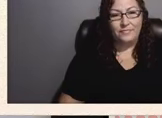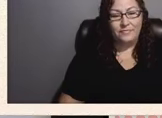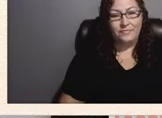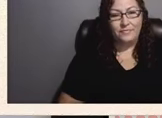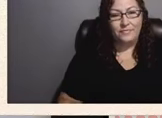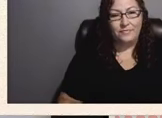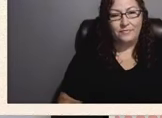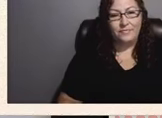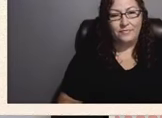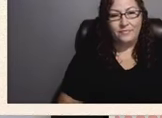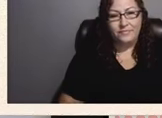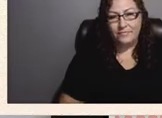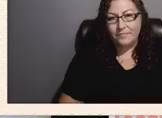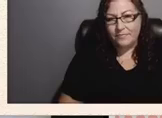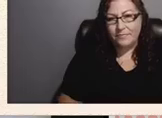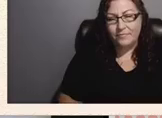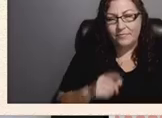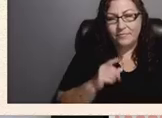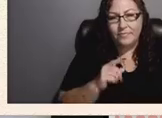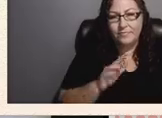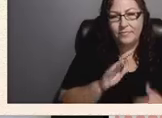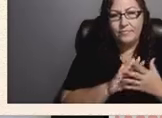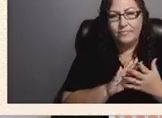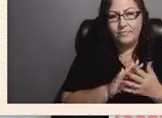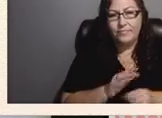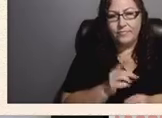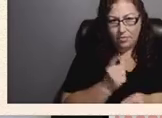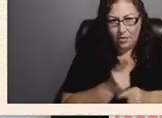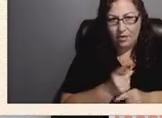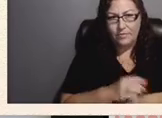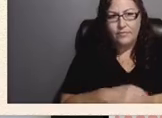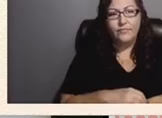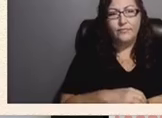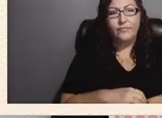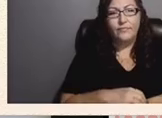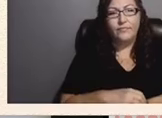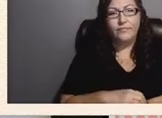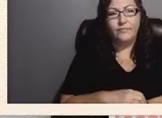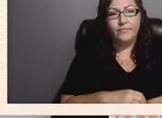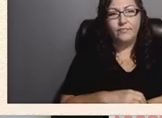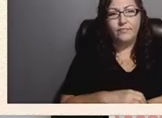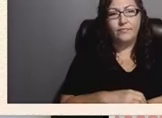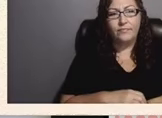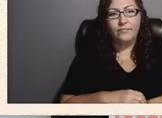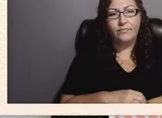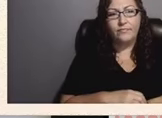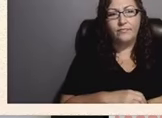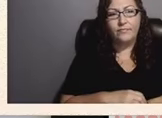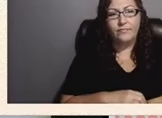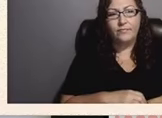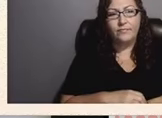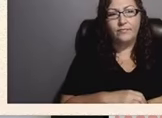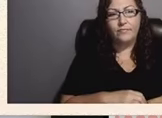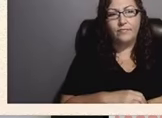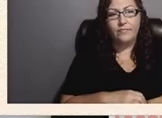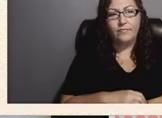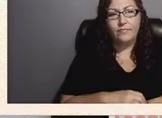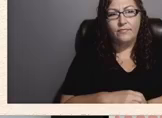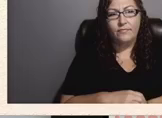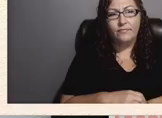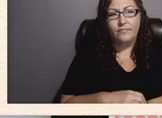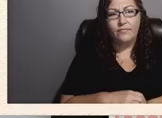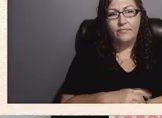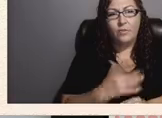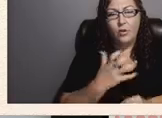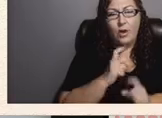when they get love, right, have areas where you can work together love.